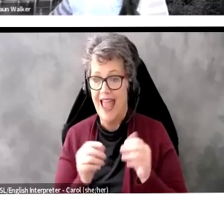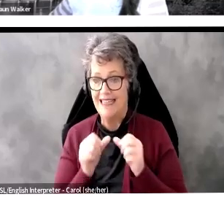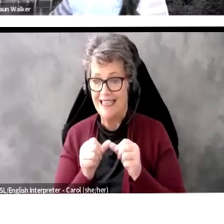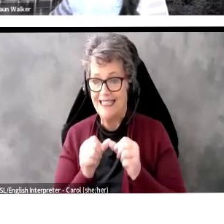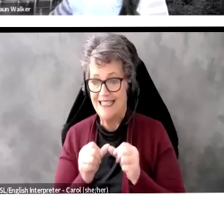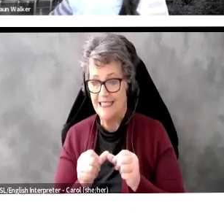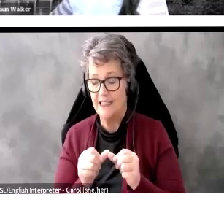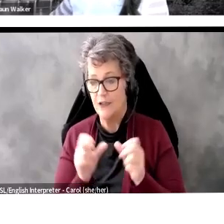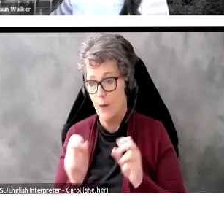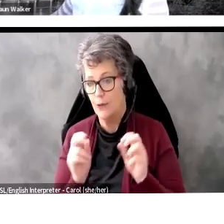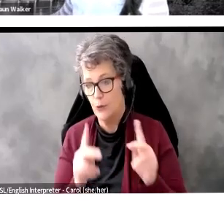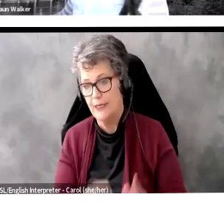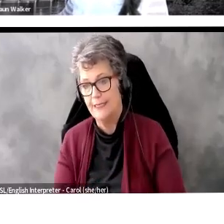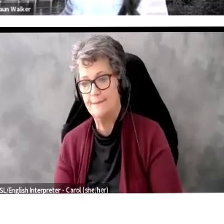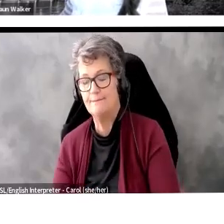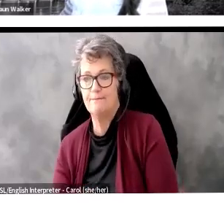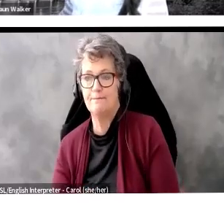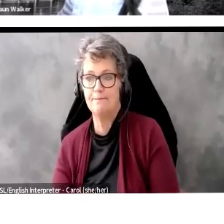consistent opportunities.